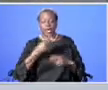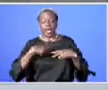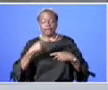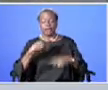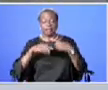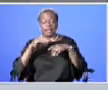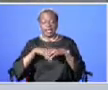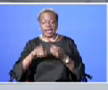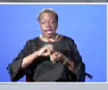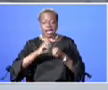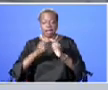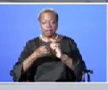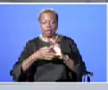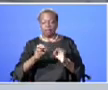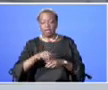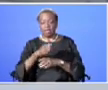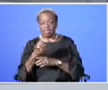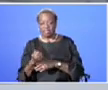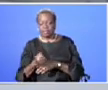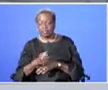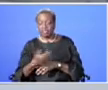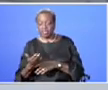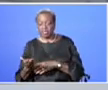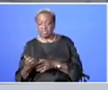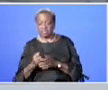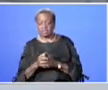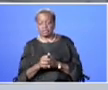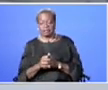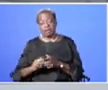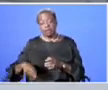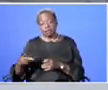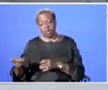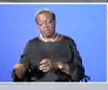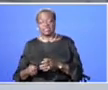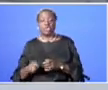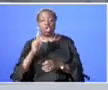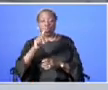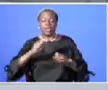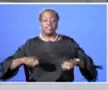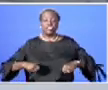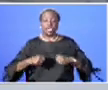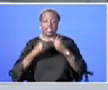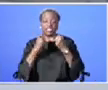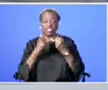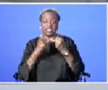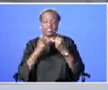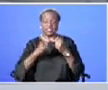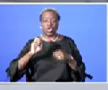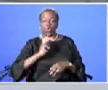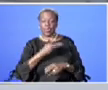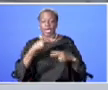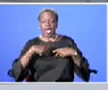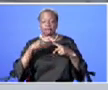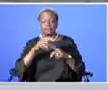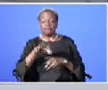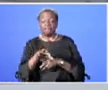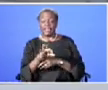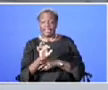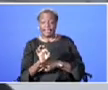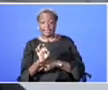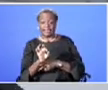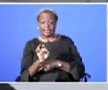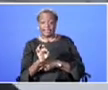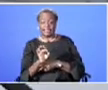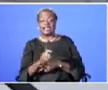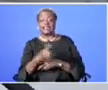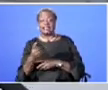a number of other pods. One of the challenges is that we have to find